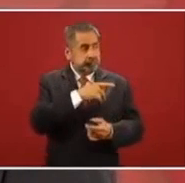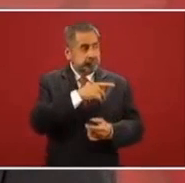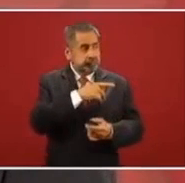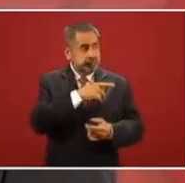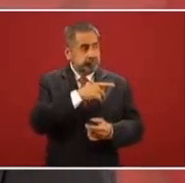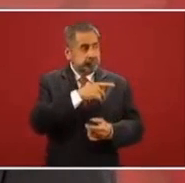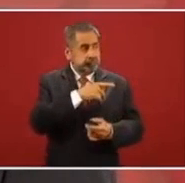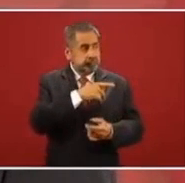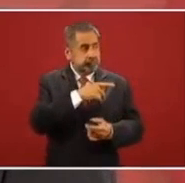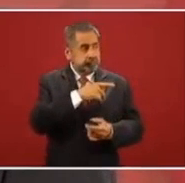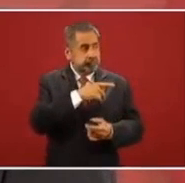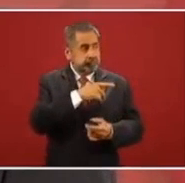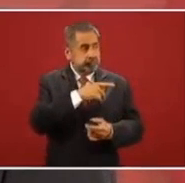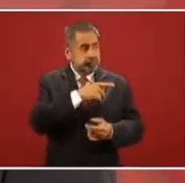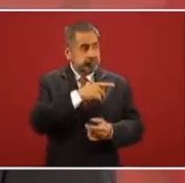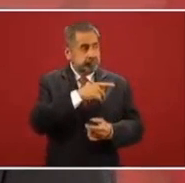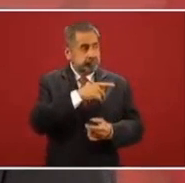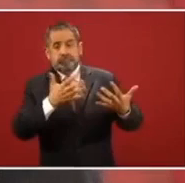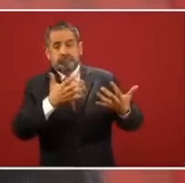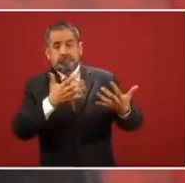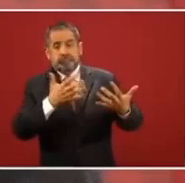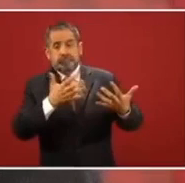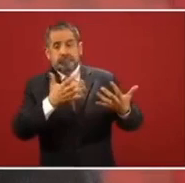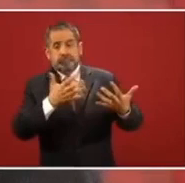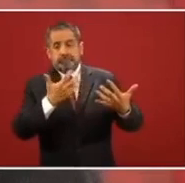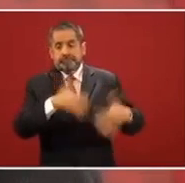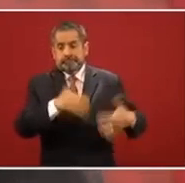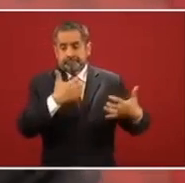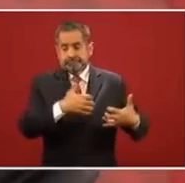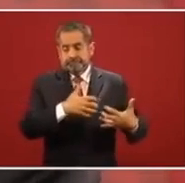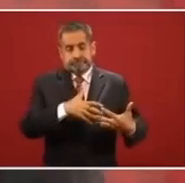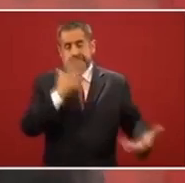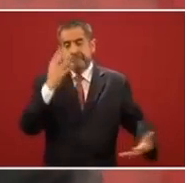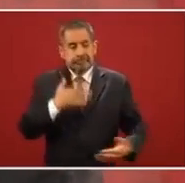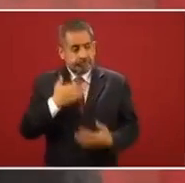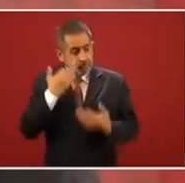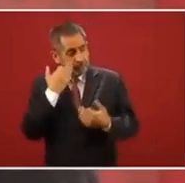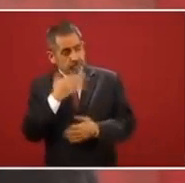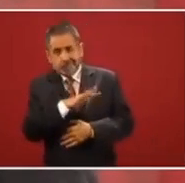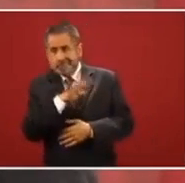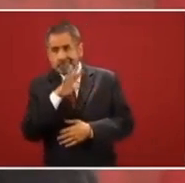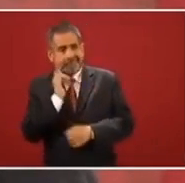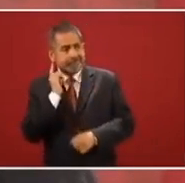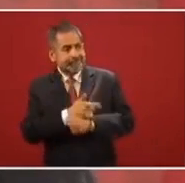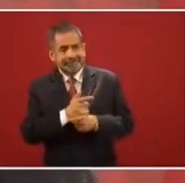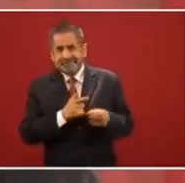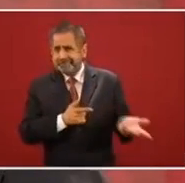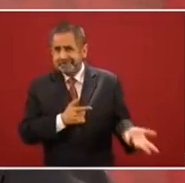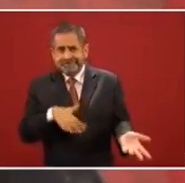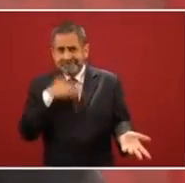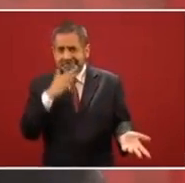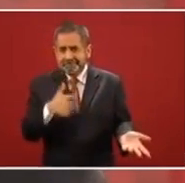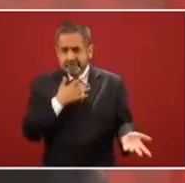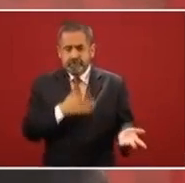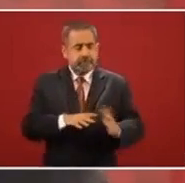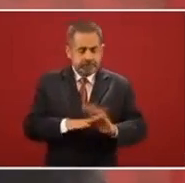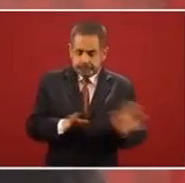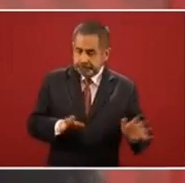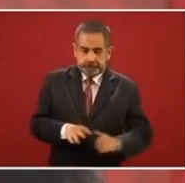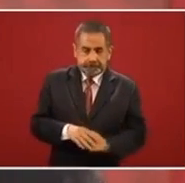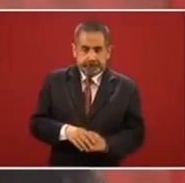empresas by great big companies evidentes that are evident, que